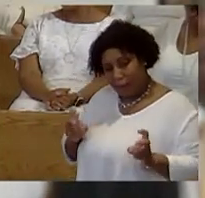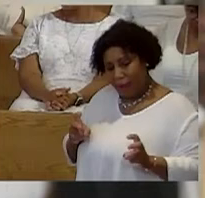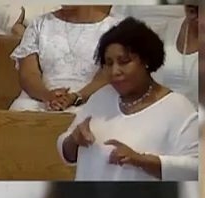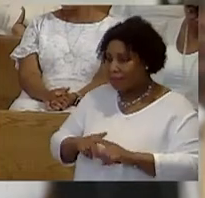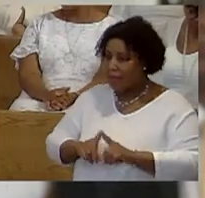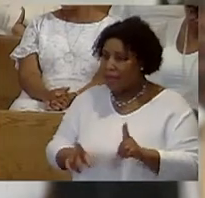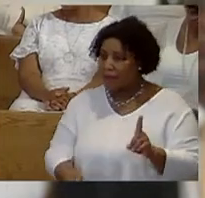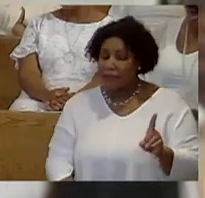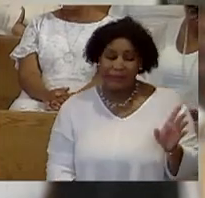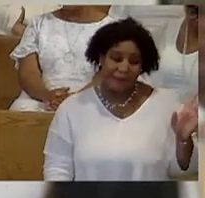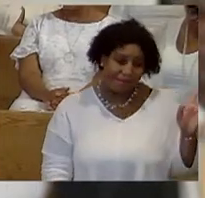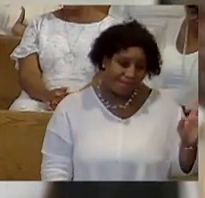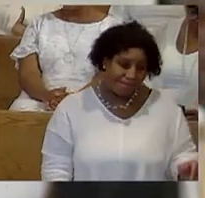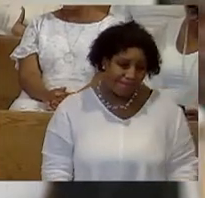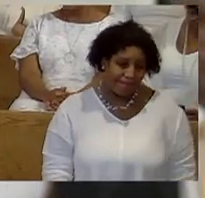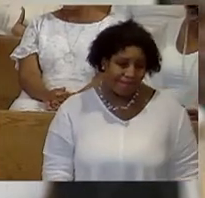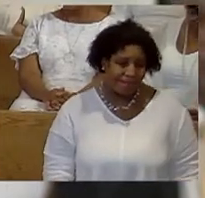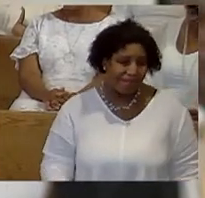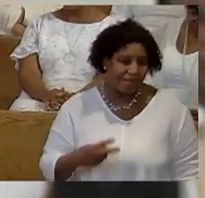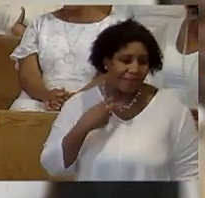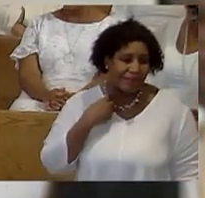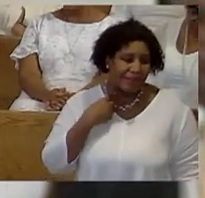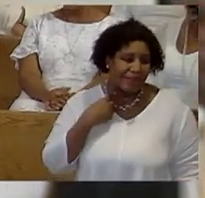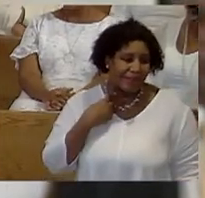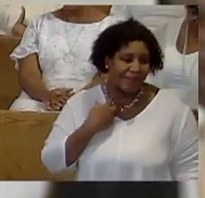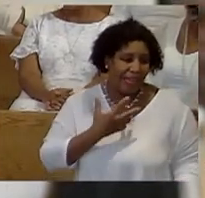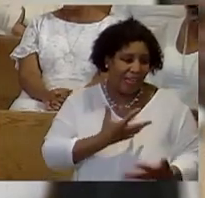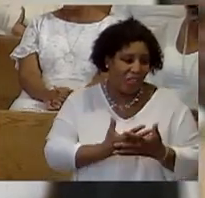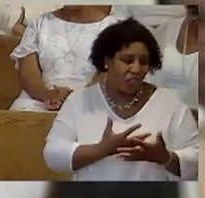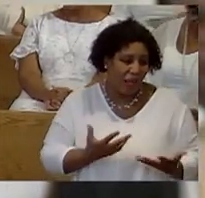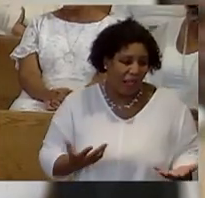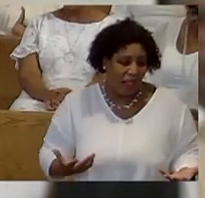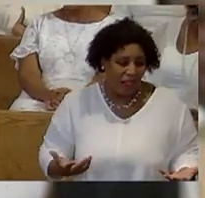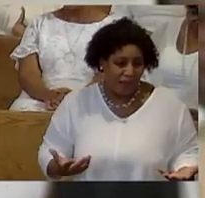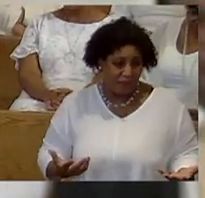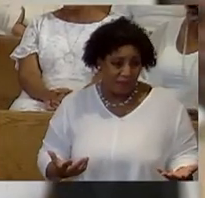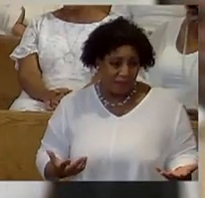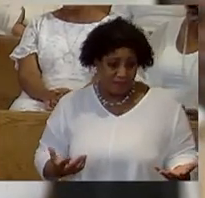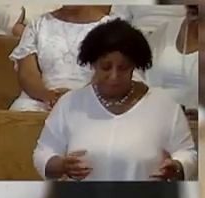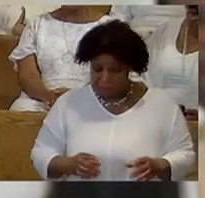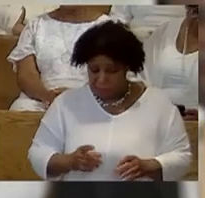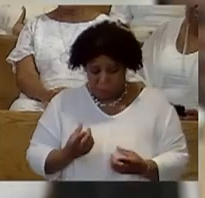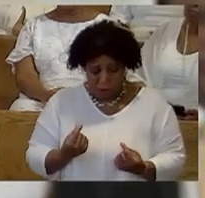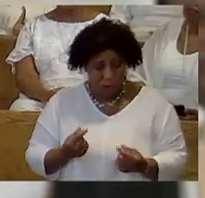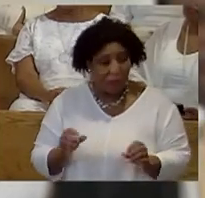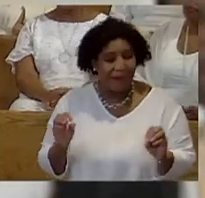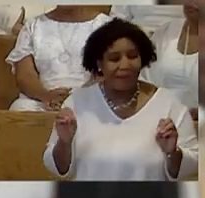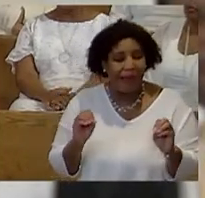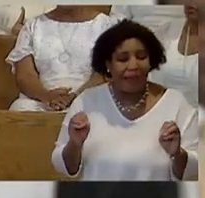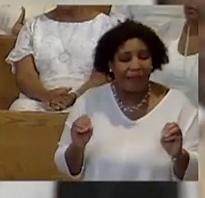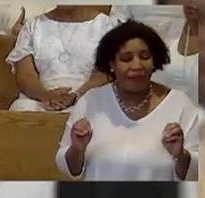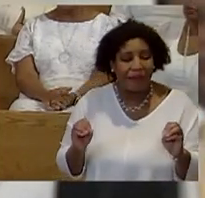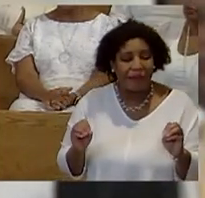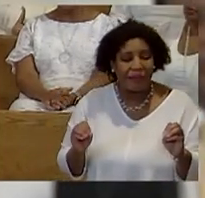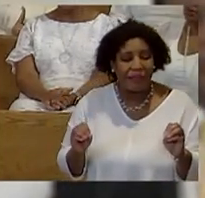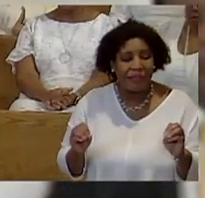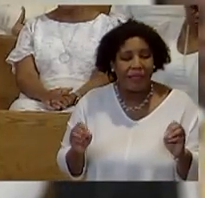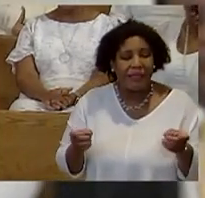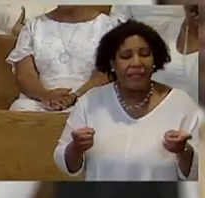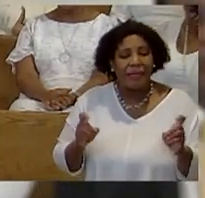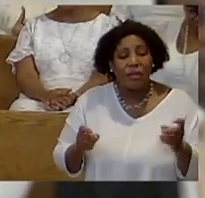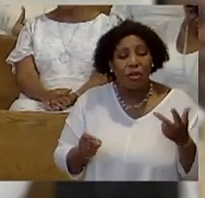But he's incarcerated. He can't do anything in his life. So he gives us